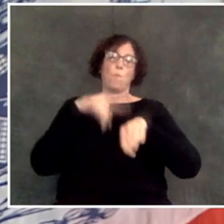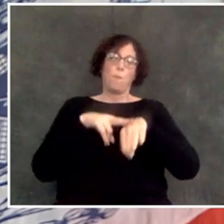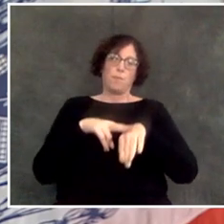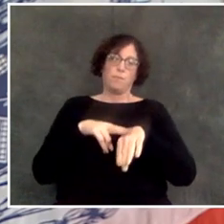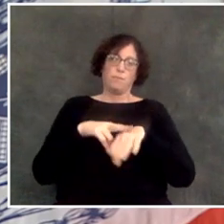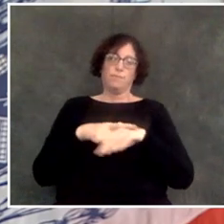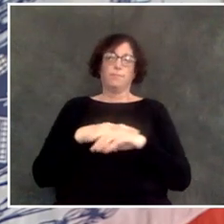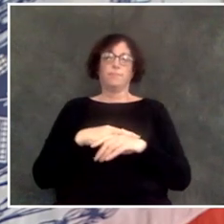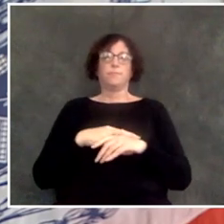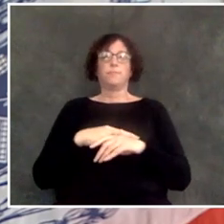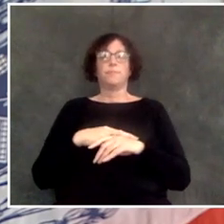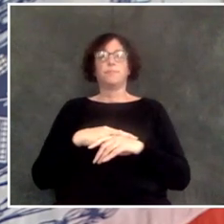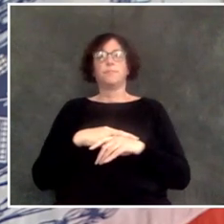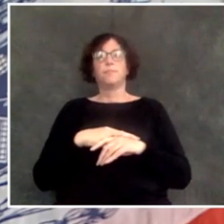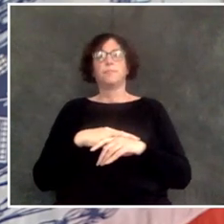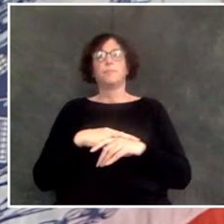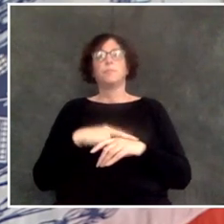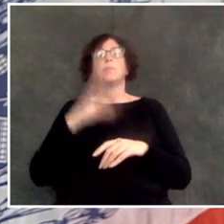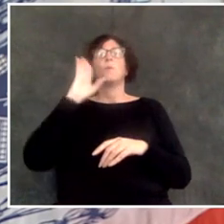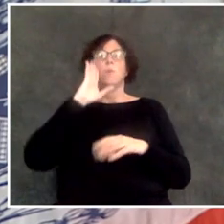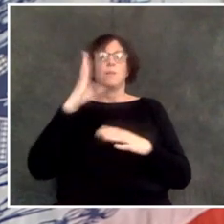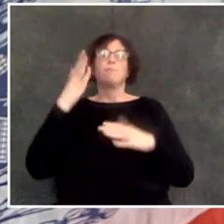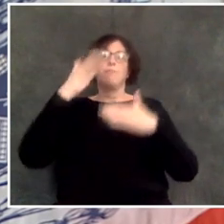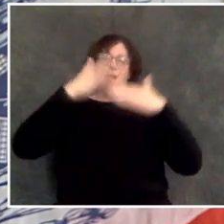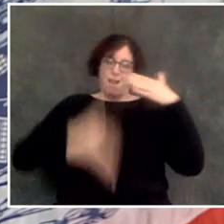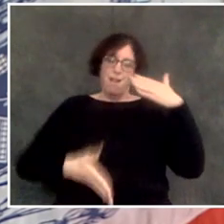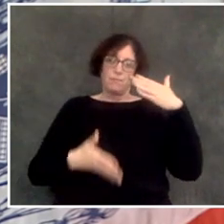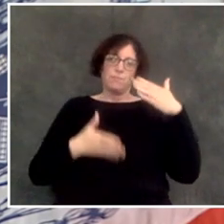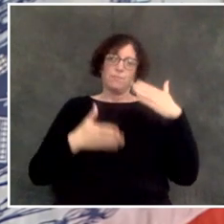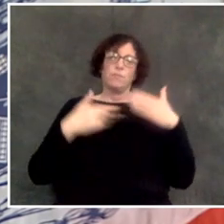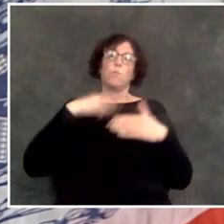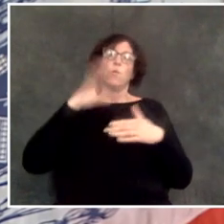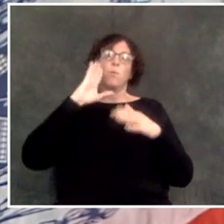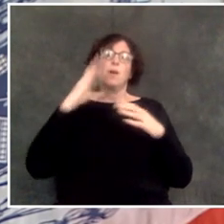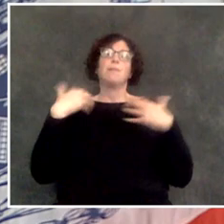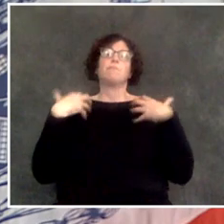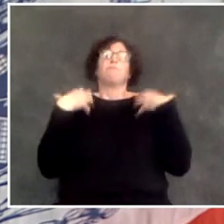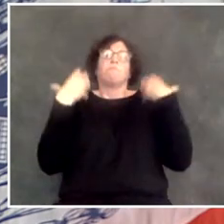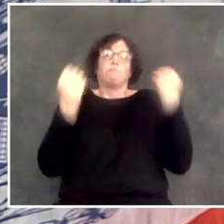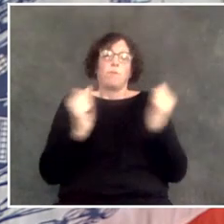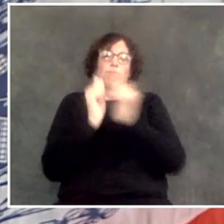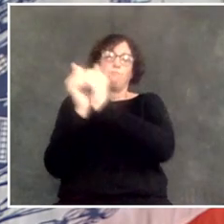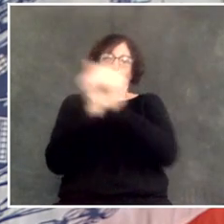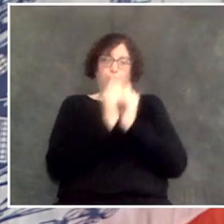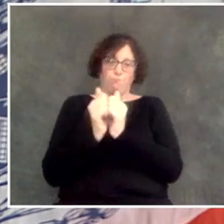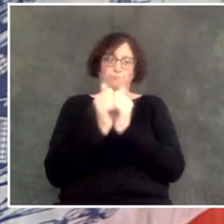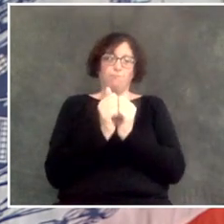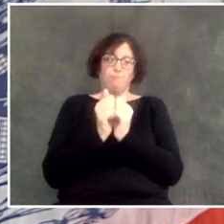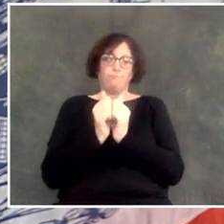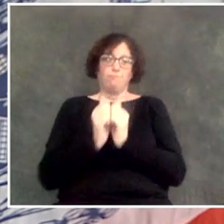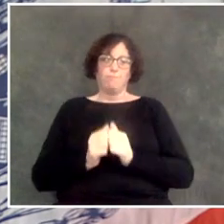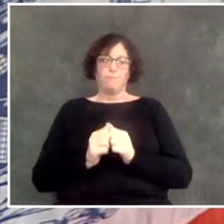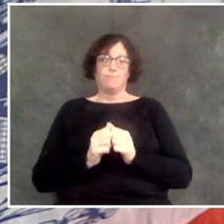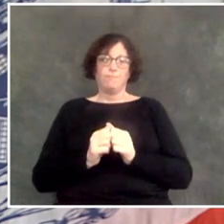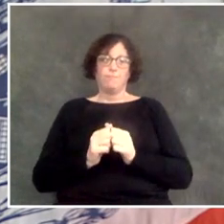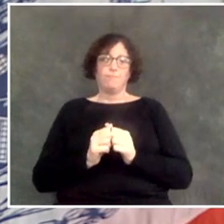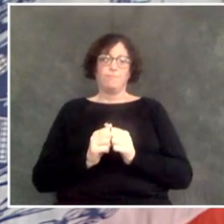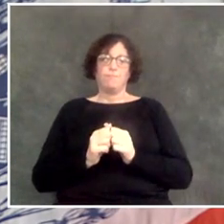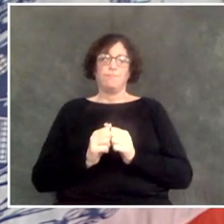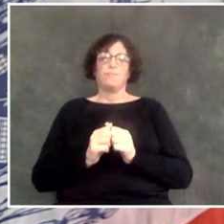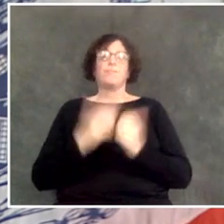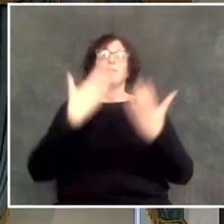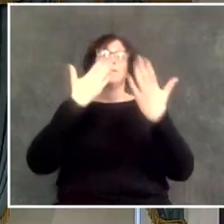together. But in the meantime, we'll tell you every day what we know to keep all of our fellow New Yorkers informed. Thank you, everybody.